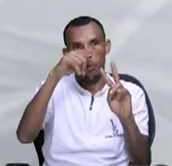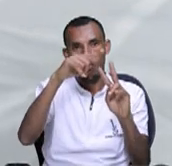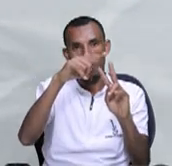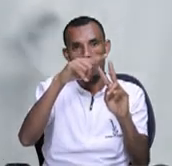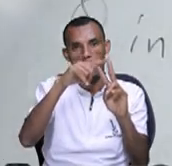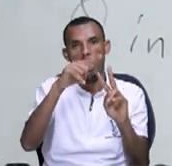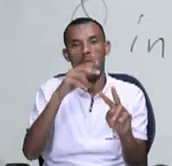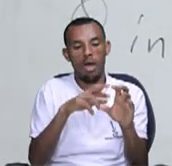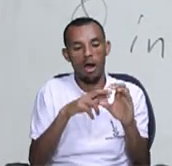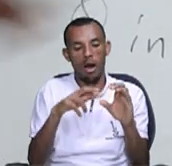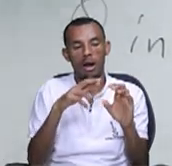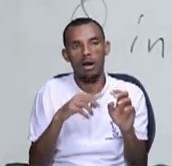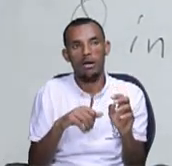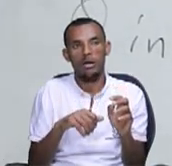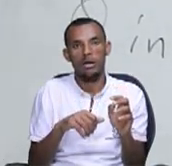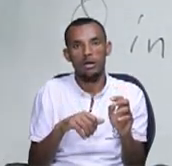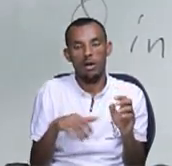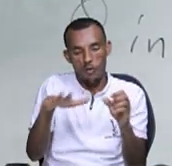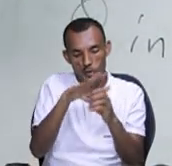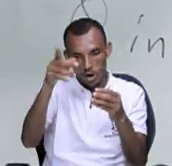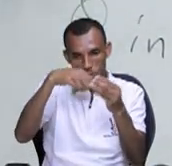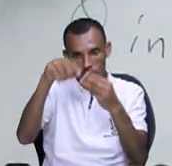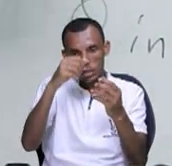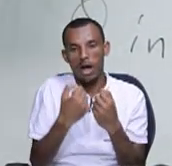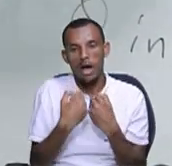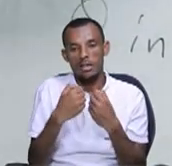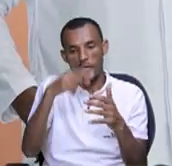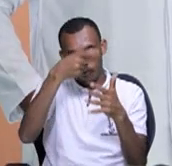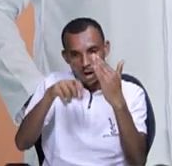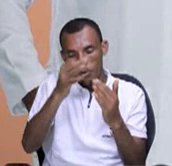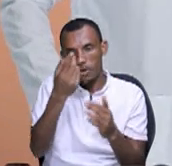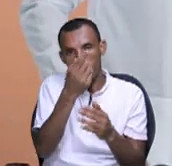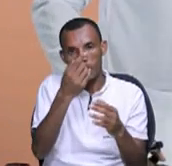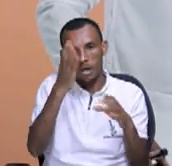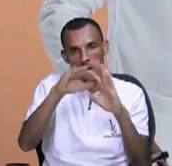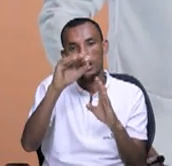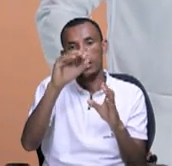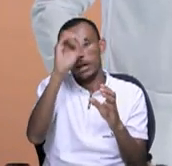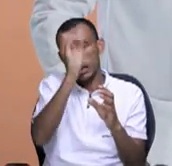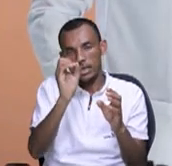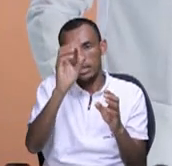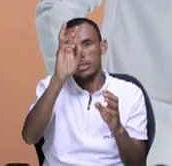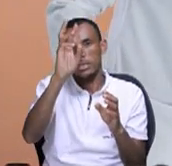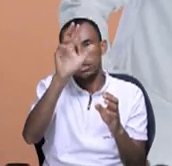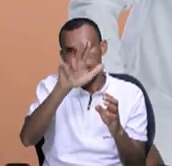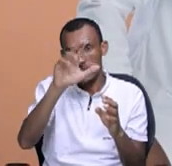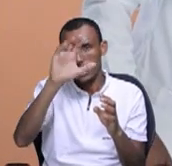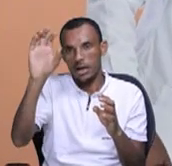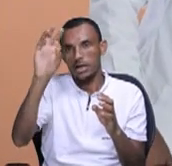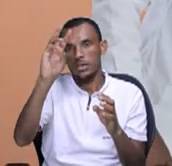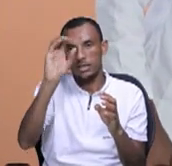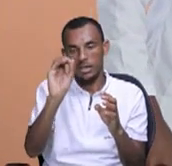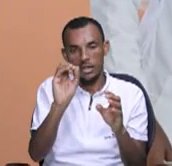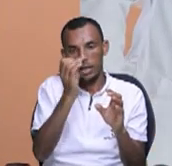rad. Therefore, a full rotation has value of in degree 360 degree. In radian mean